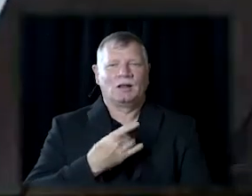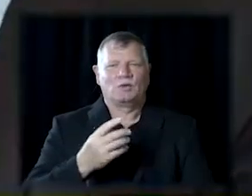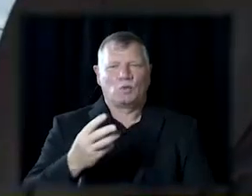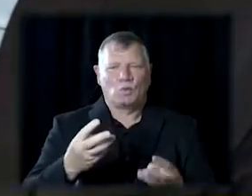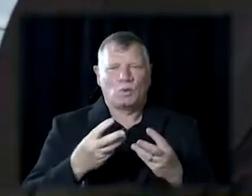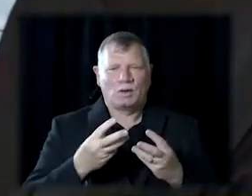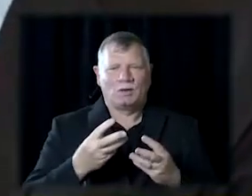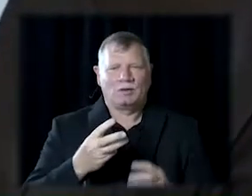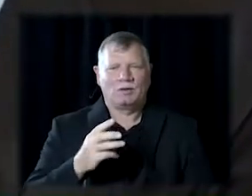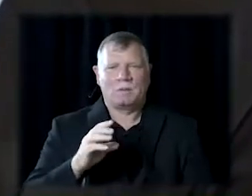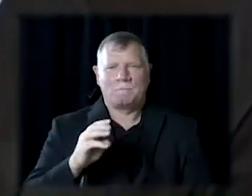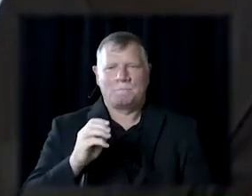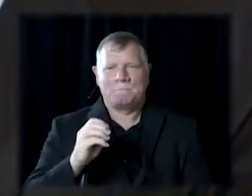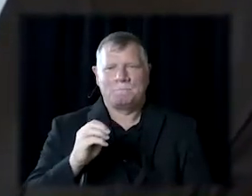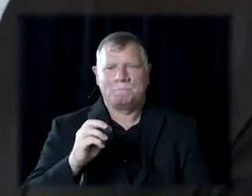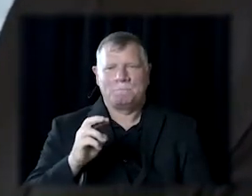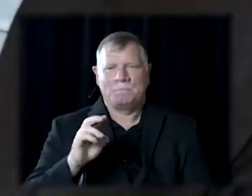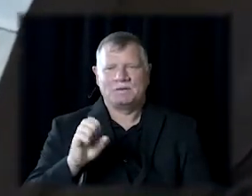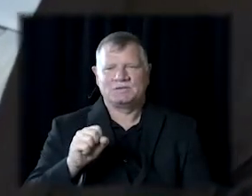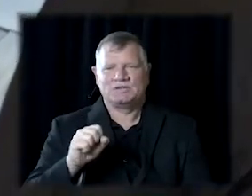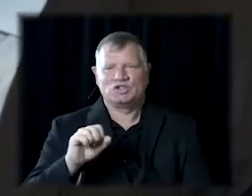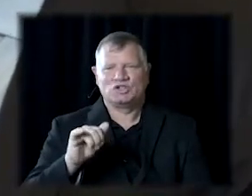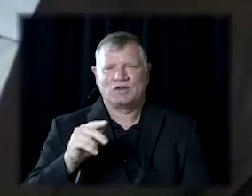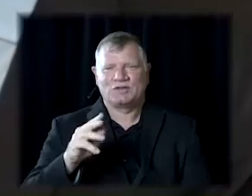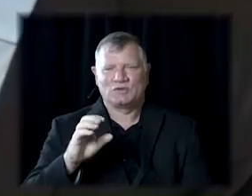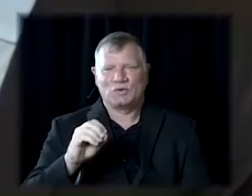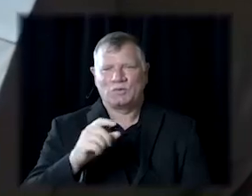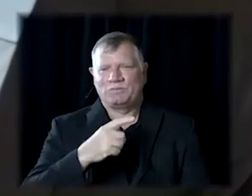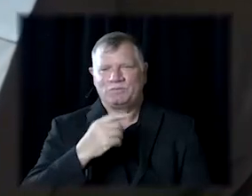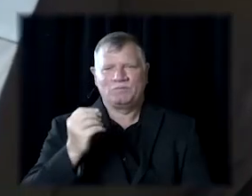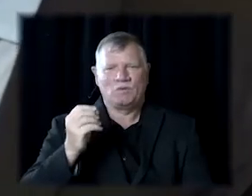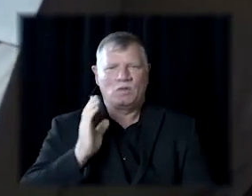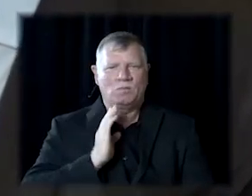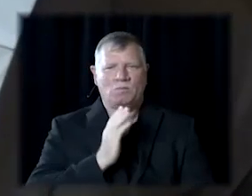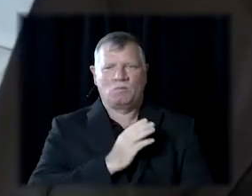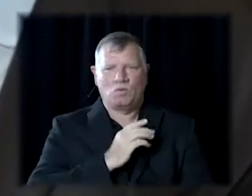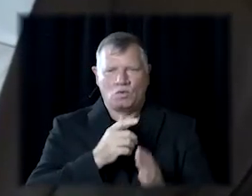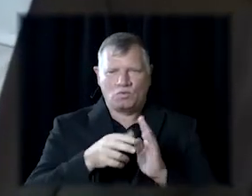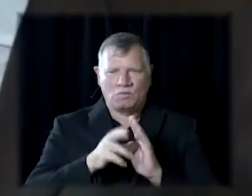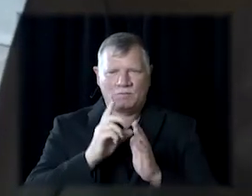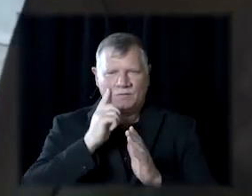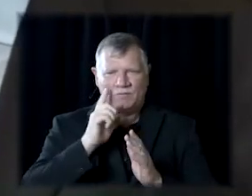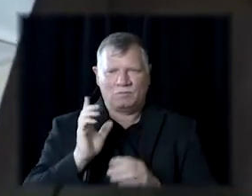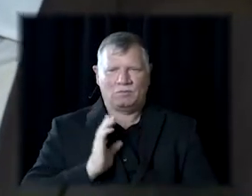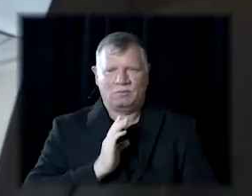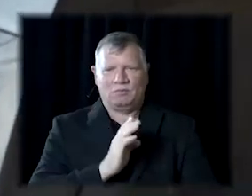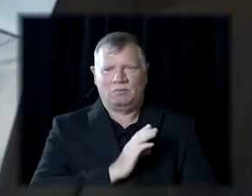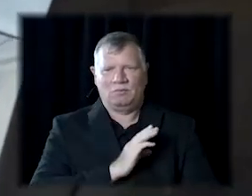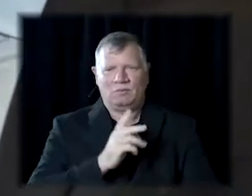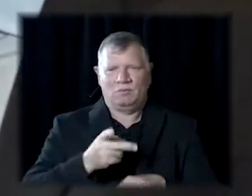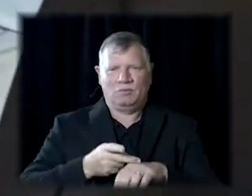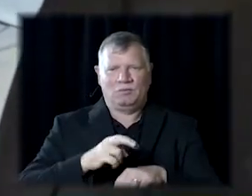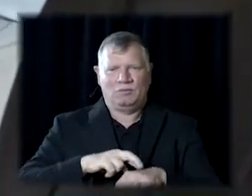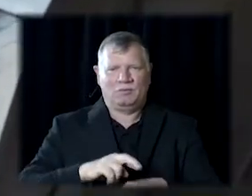once again Mr. Esco to give a presentation of the board's review of the proposed revisions to the fiscal plan for the